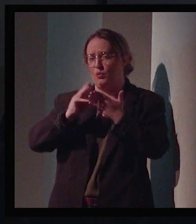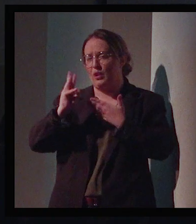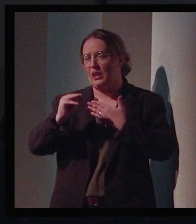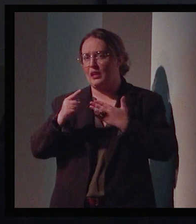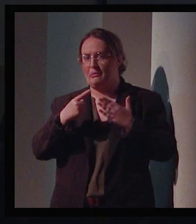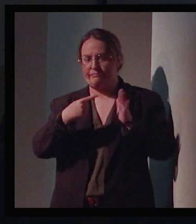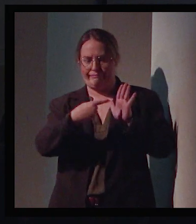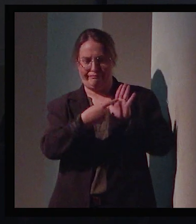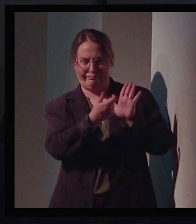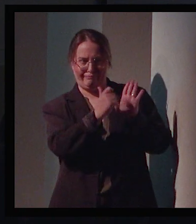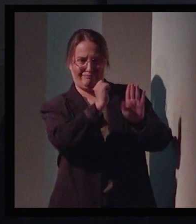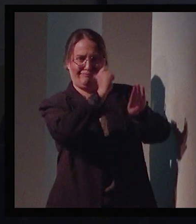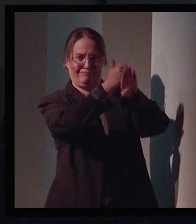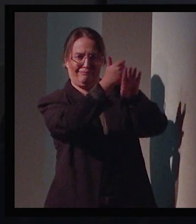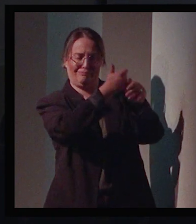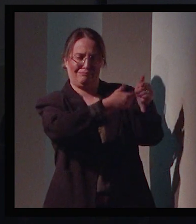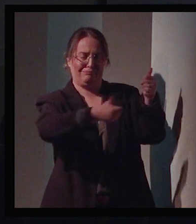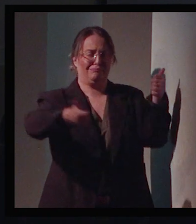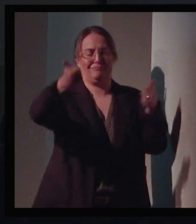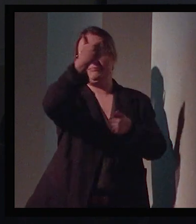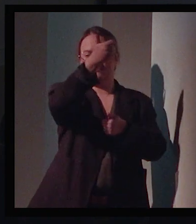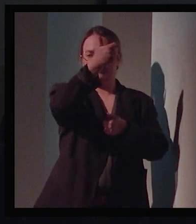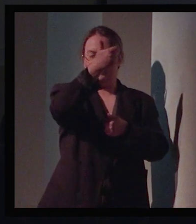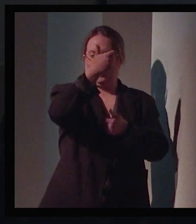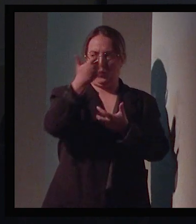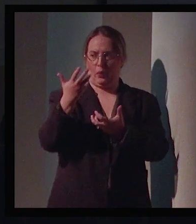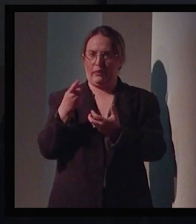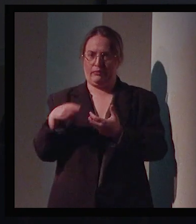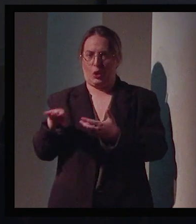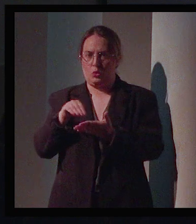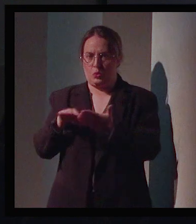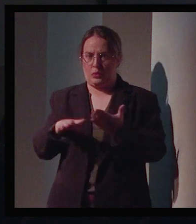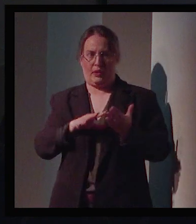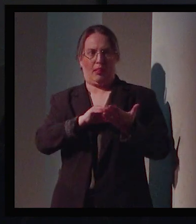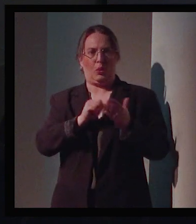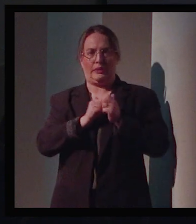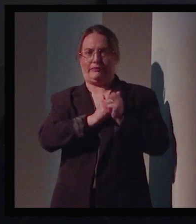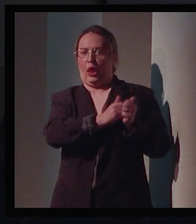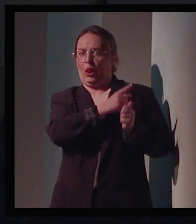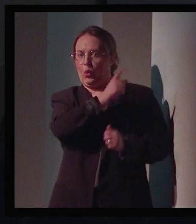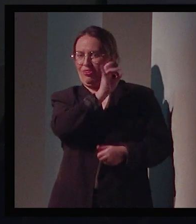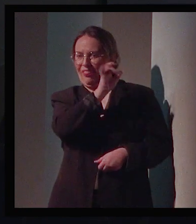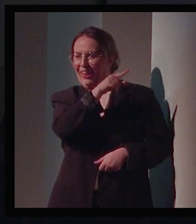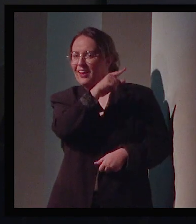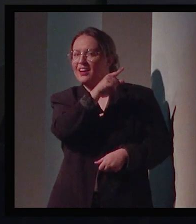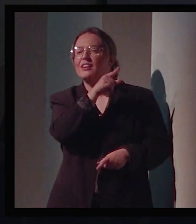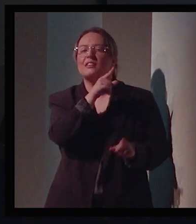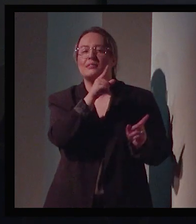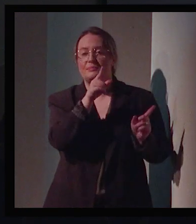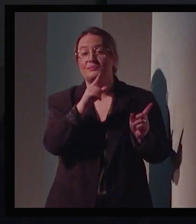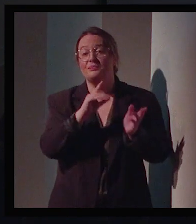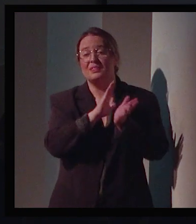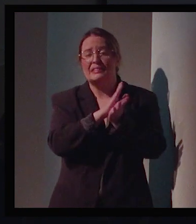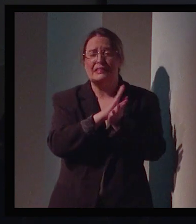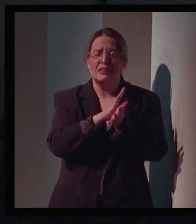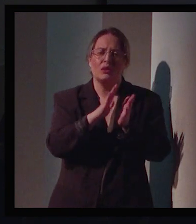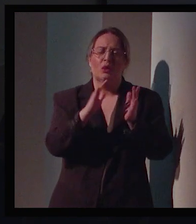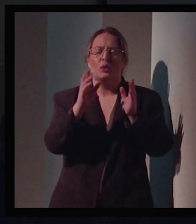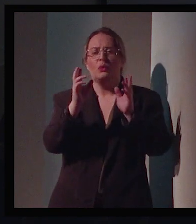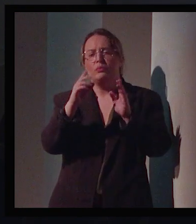their hierarchy's absolute pinnacle. And then in order of diminishing significance, the Academy ranked